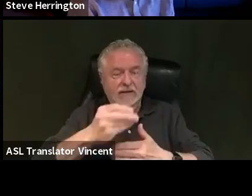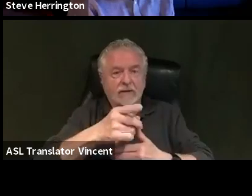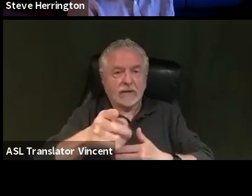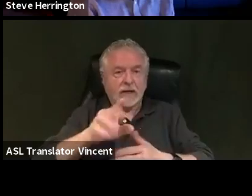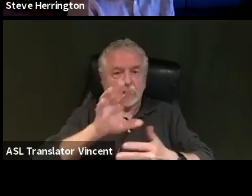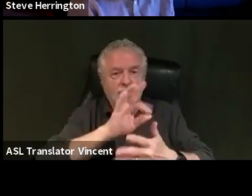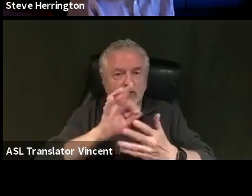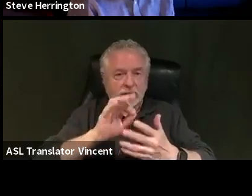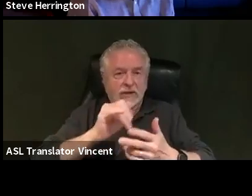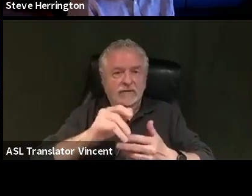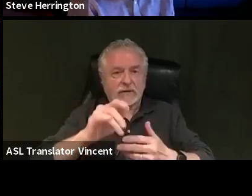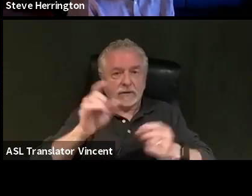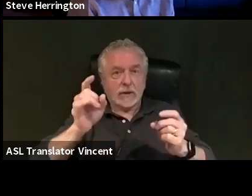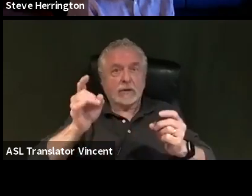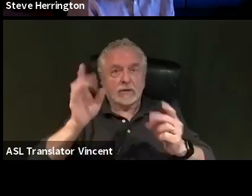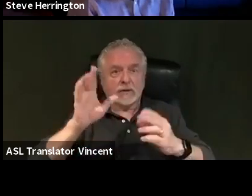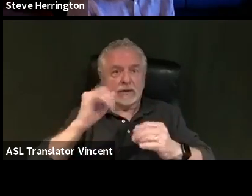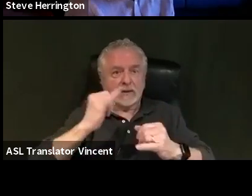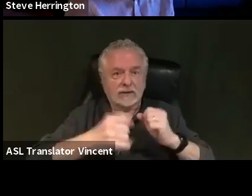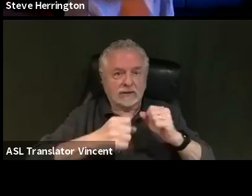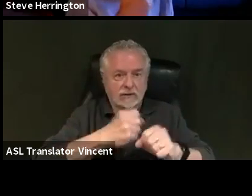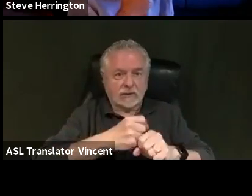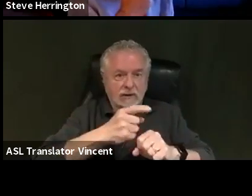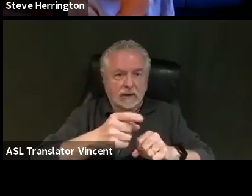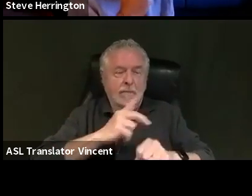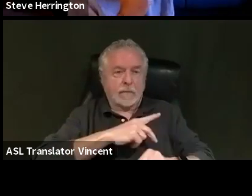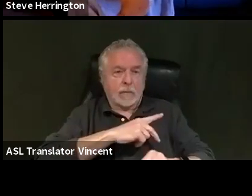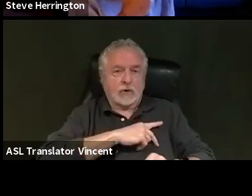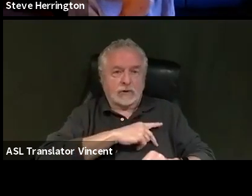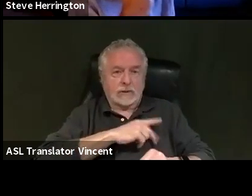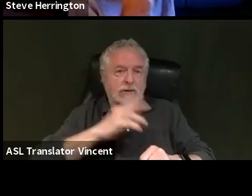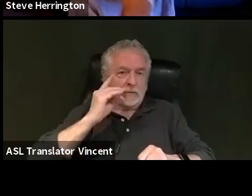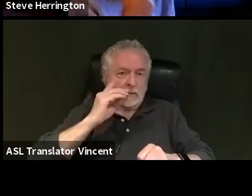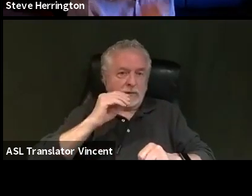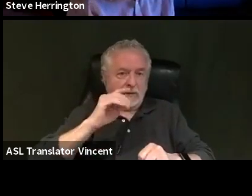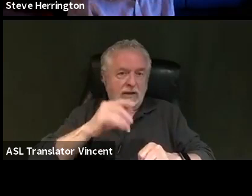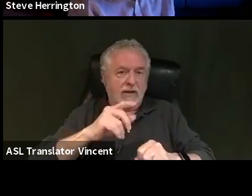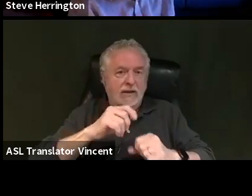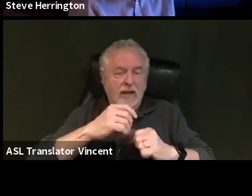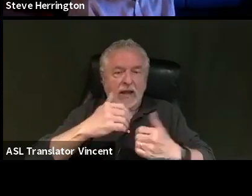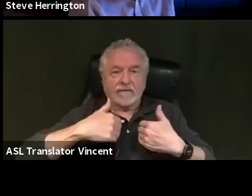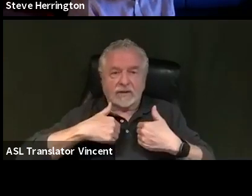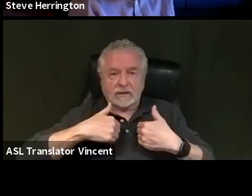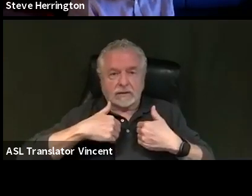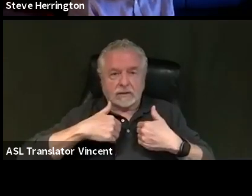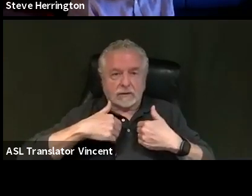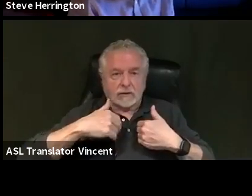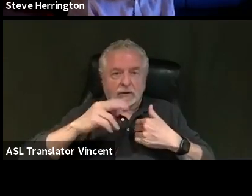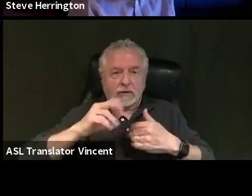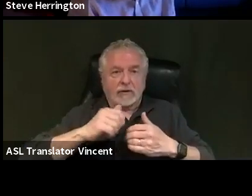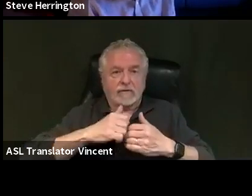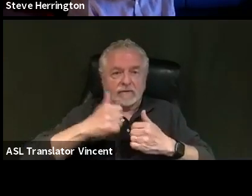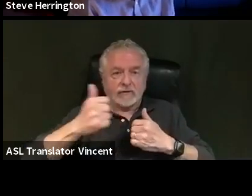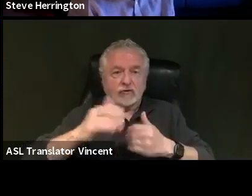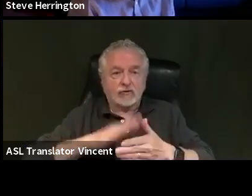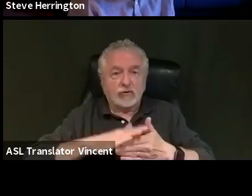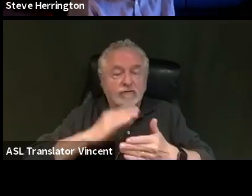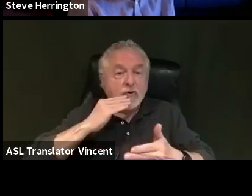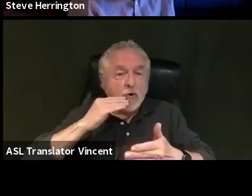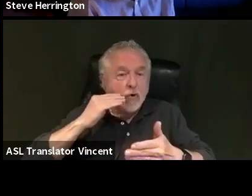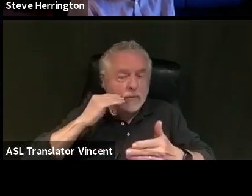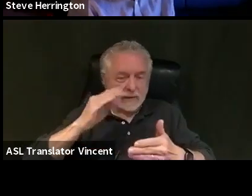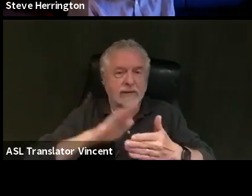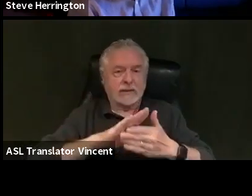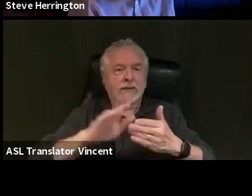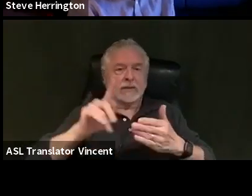that choice after this horrific last year that they personally experienced by virtue of having to do schooling from home. So it's nice to